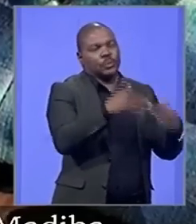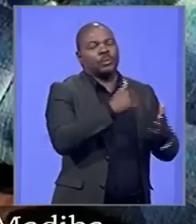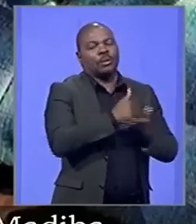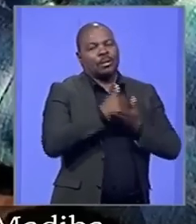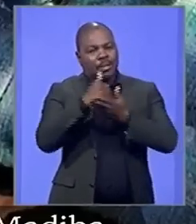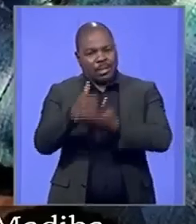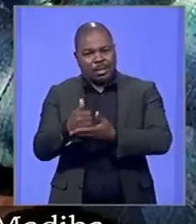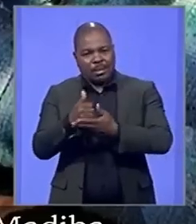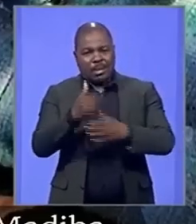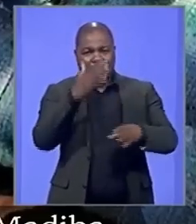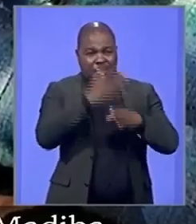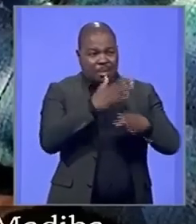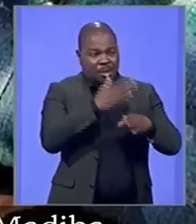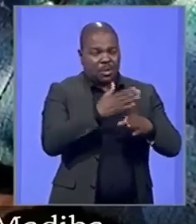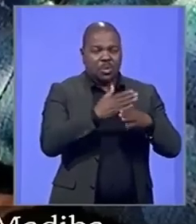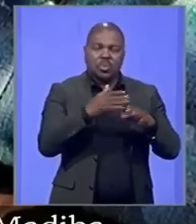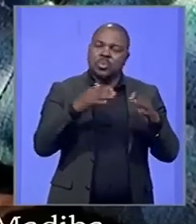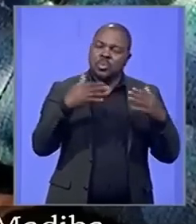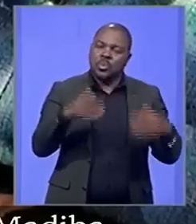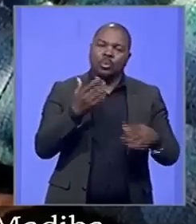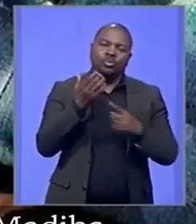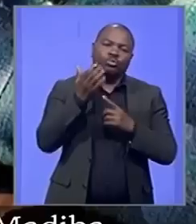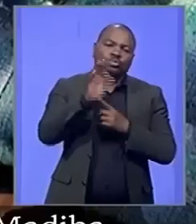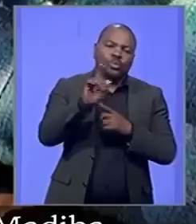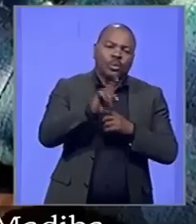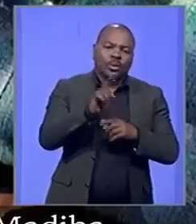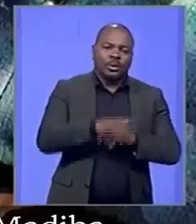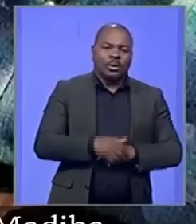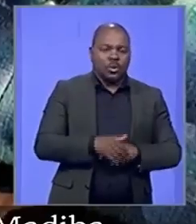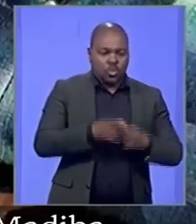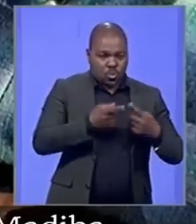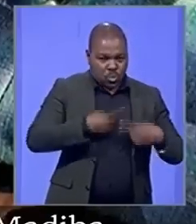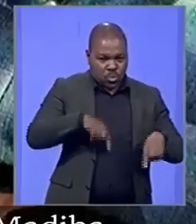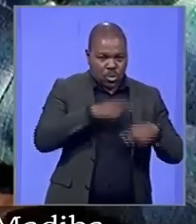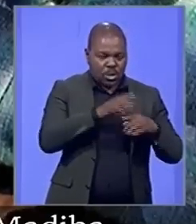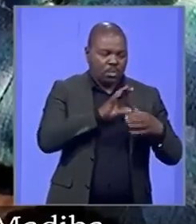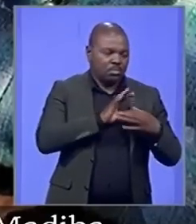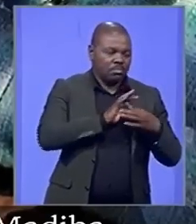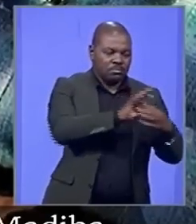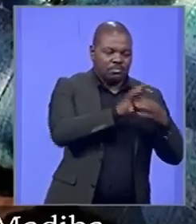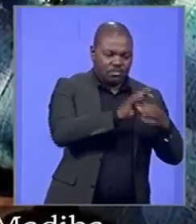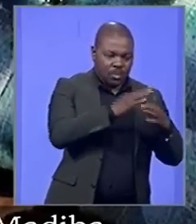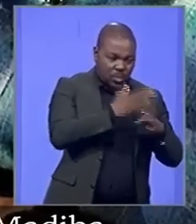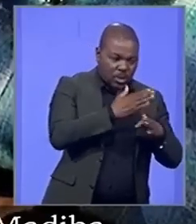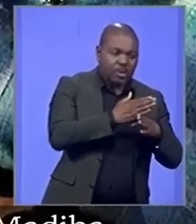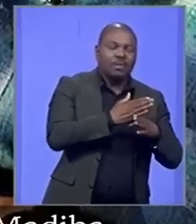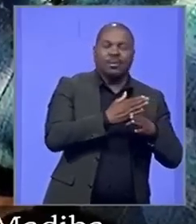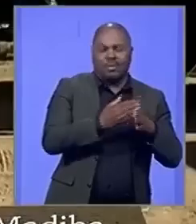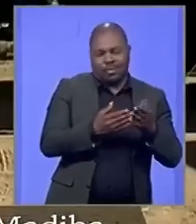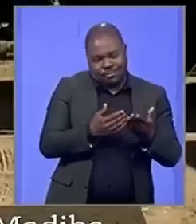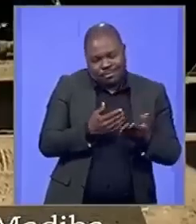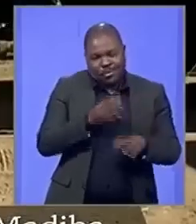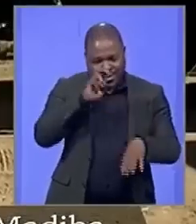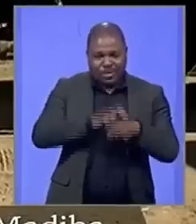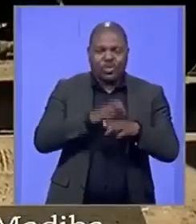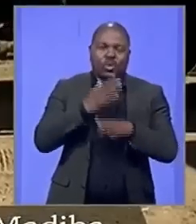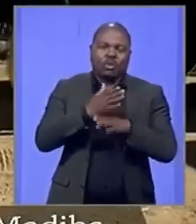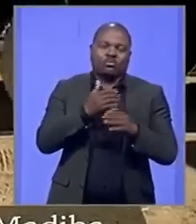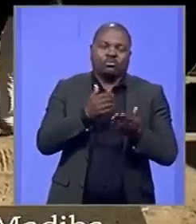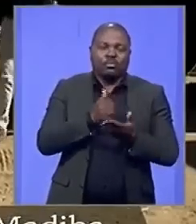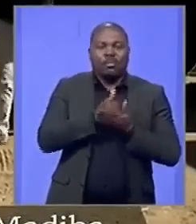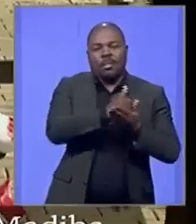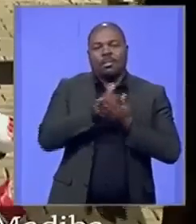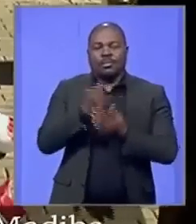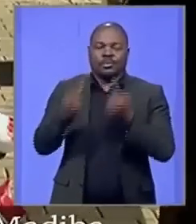ke tiro mmereko o bontshang gore kgetsi ya tsie le tota e kgona go tshwaraganelwa. Ditaba di sa eme